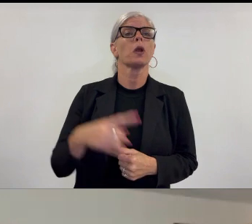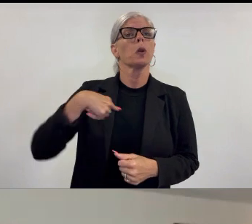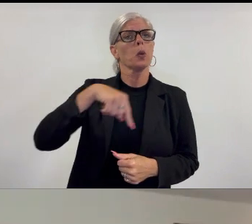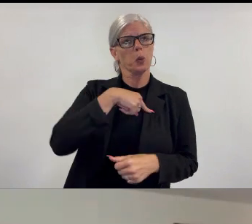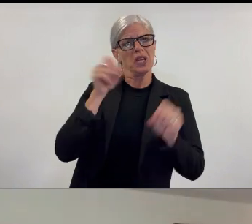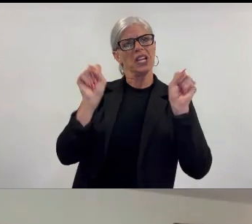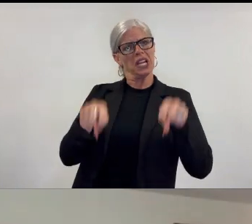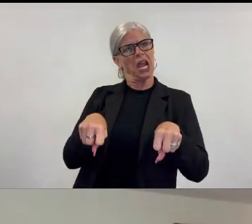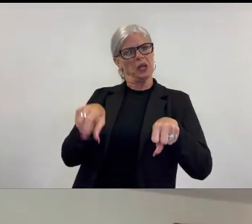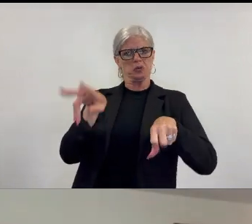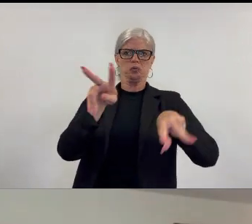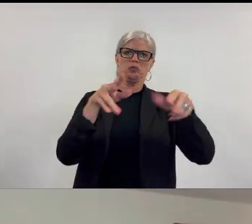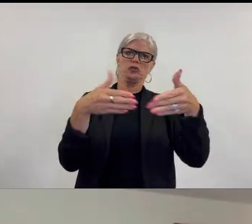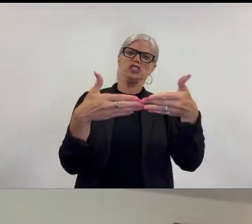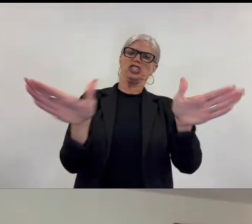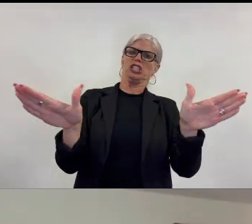2. So,